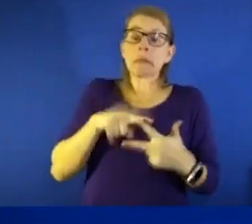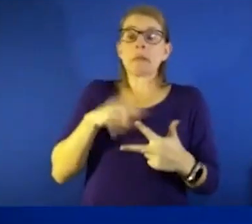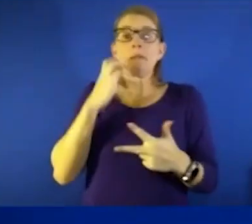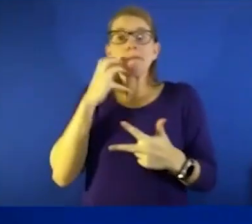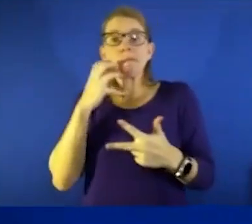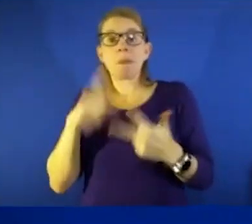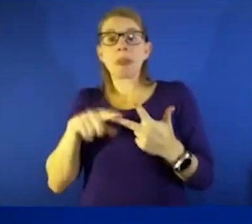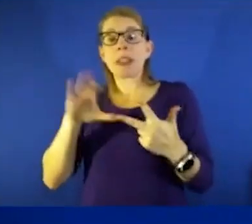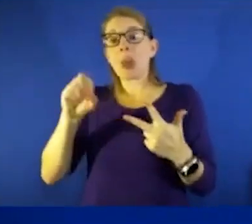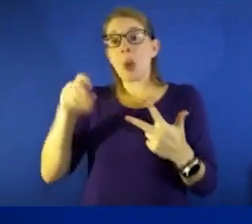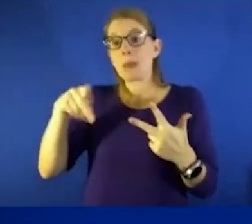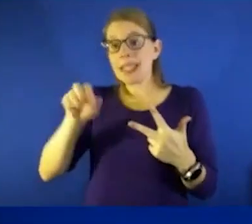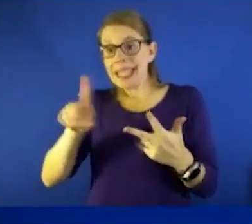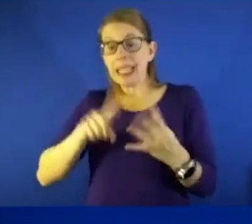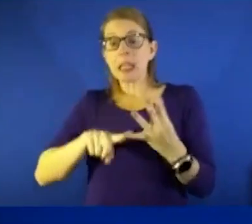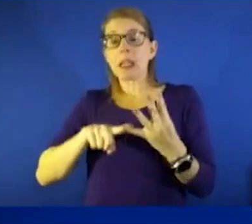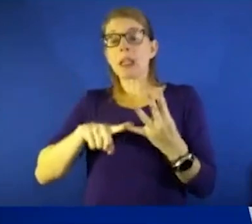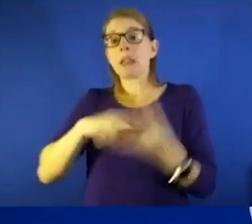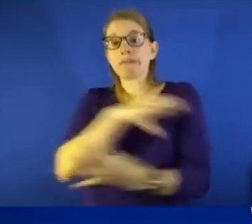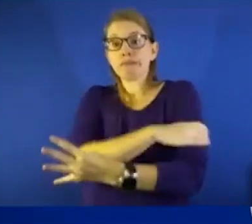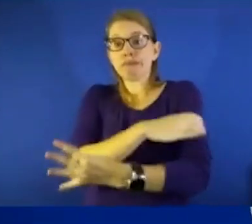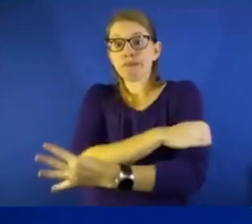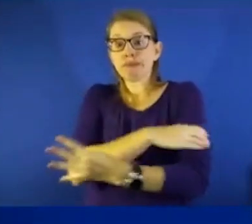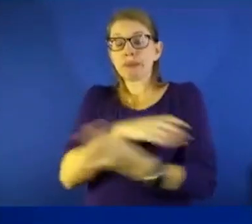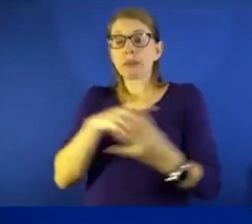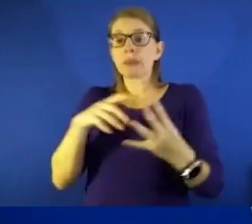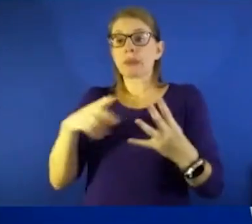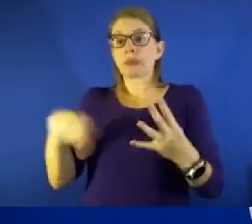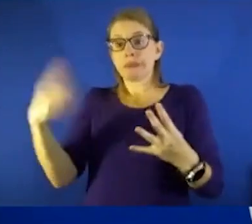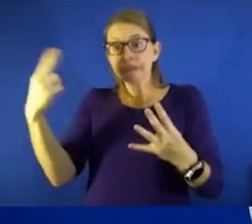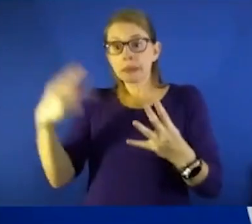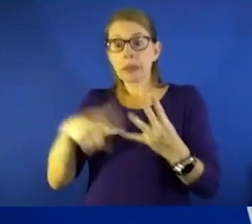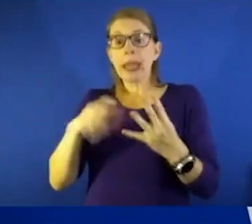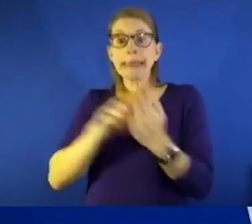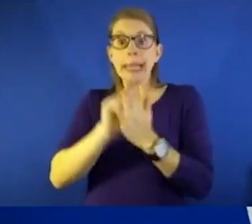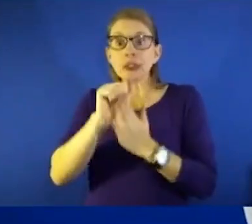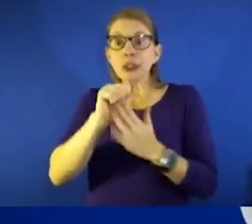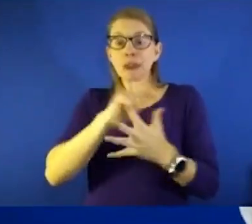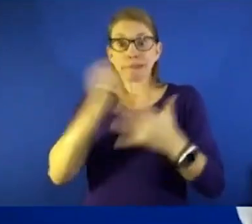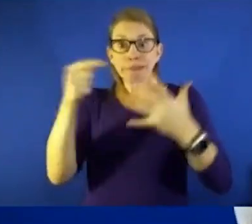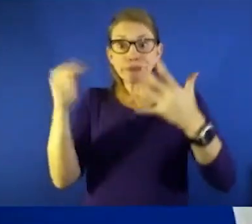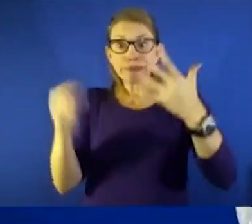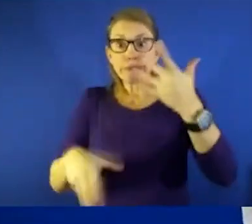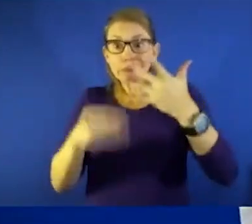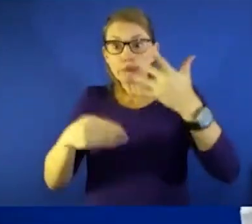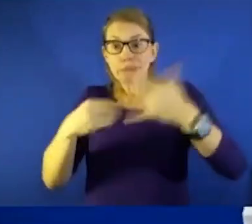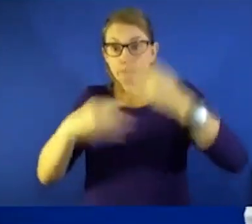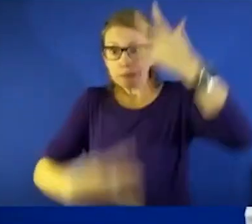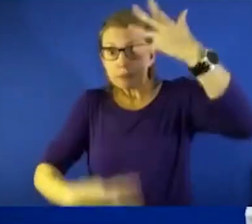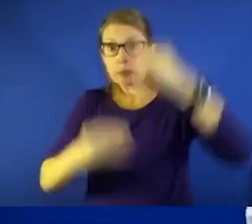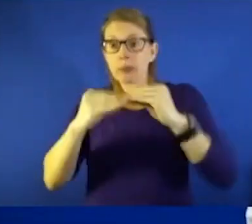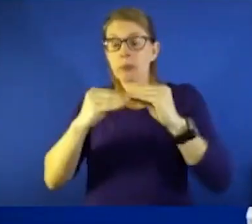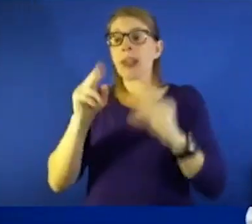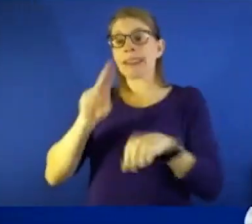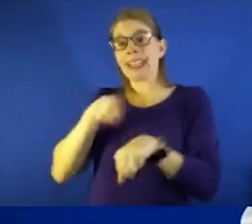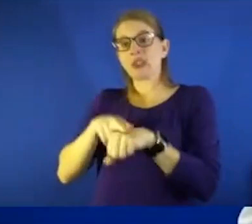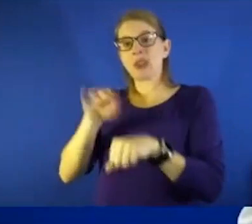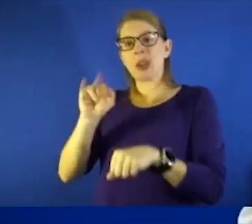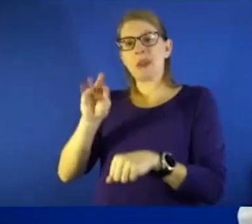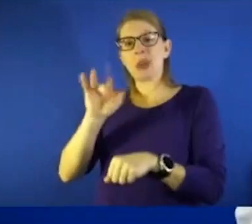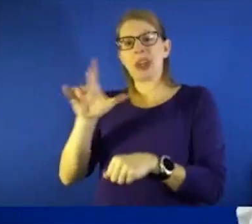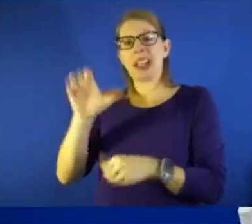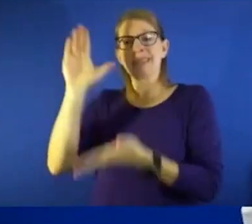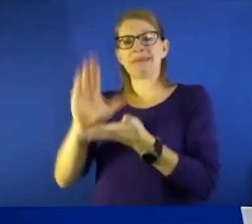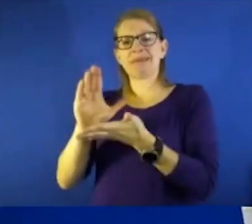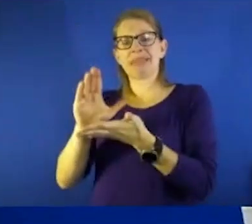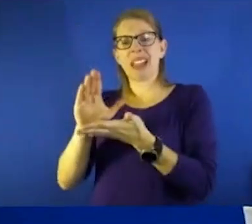COPD, heart failure, I can name a bunch more, cancer, then that natural immunity offers even less protection. And so since